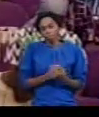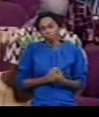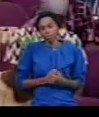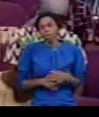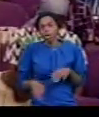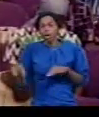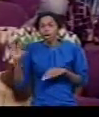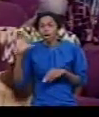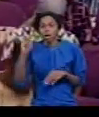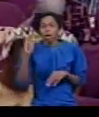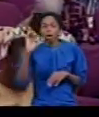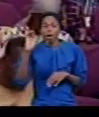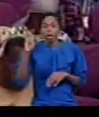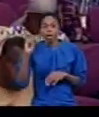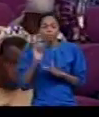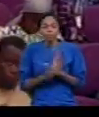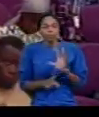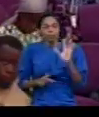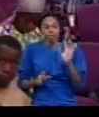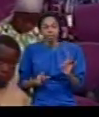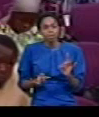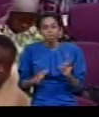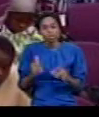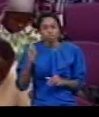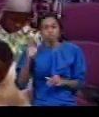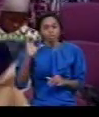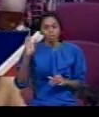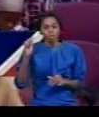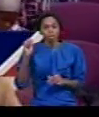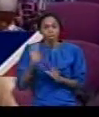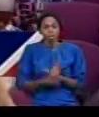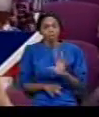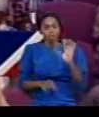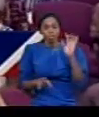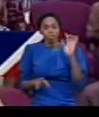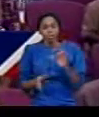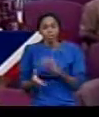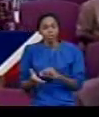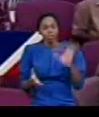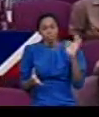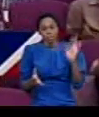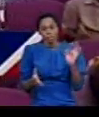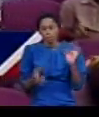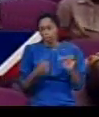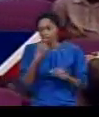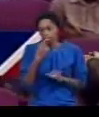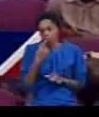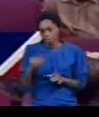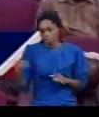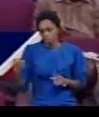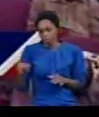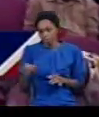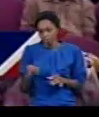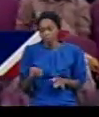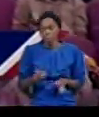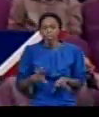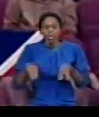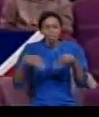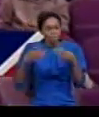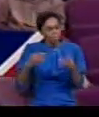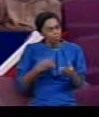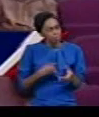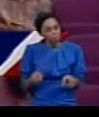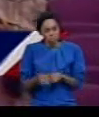8, reading from verse 19. Acts chapter 8, verse 19, saying, give me also